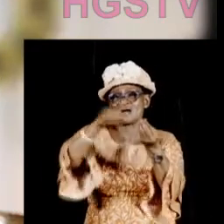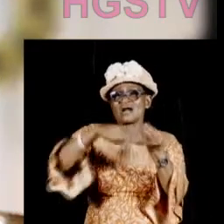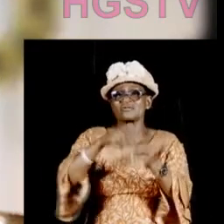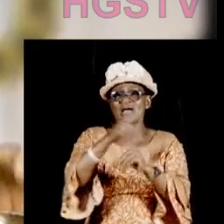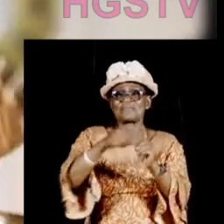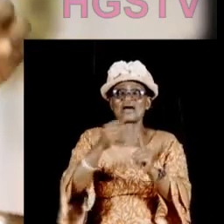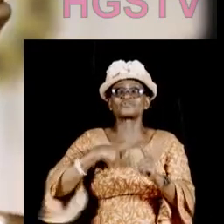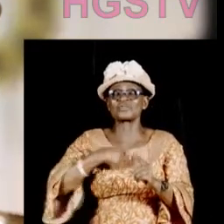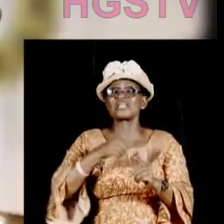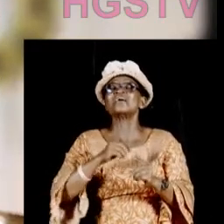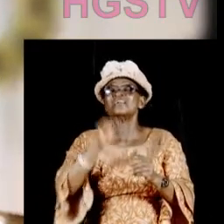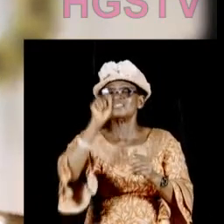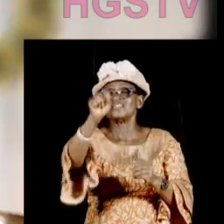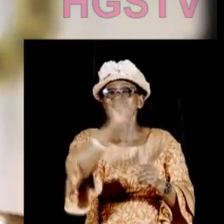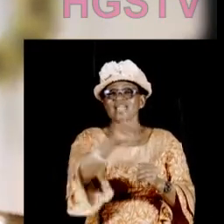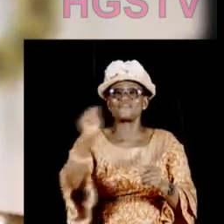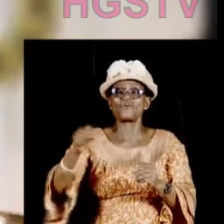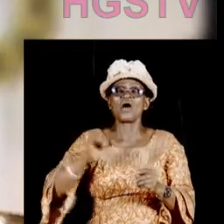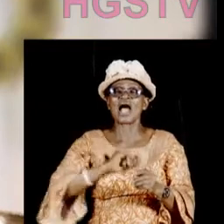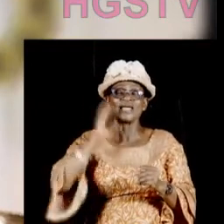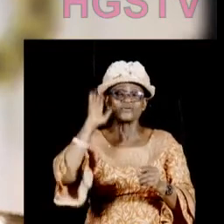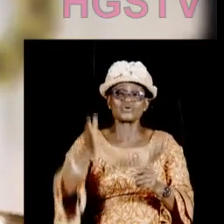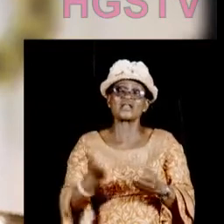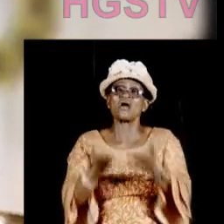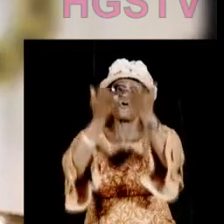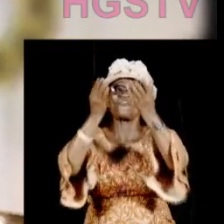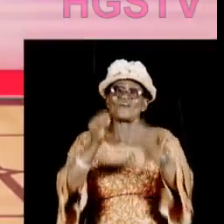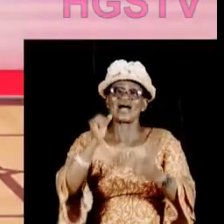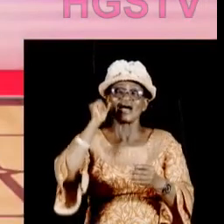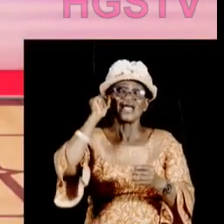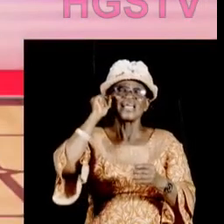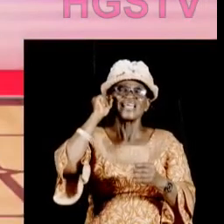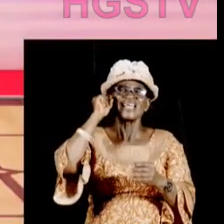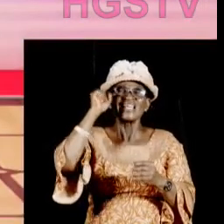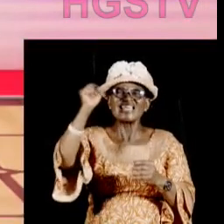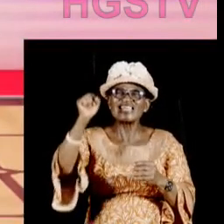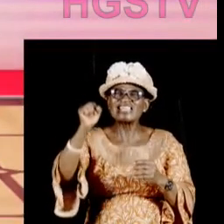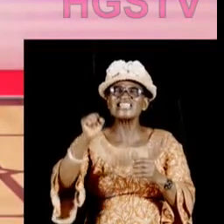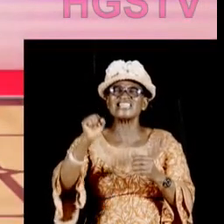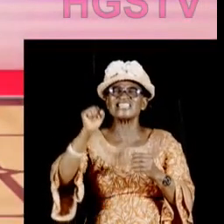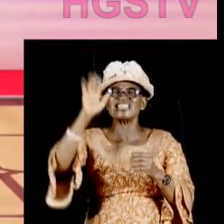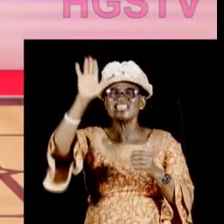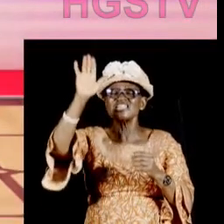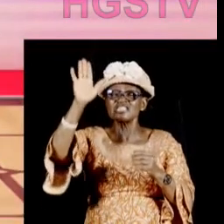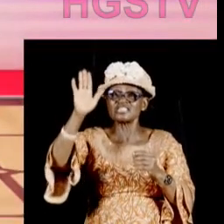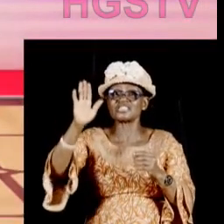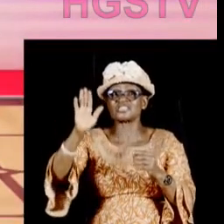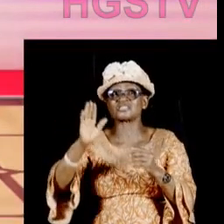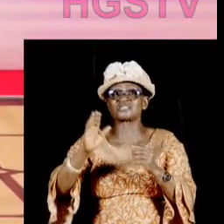Therefore will I offer his tabernacle sacrifices of joy.